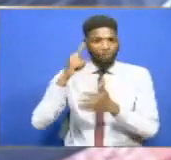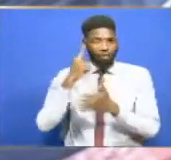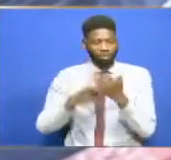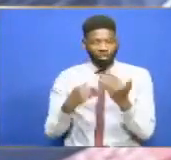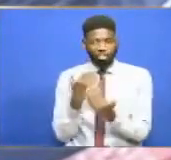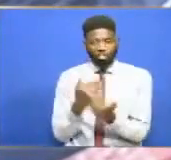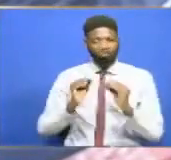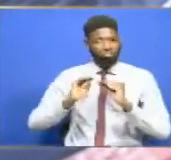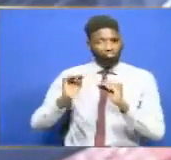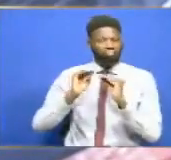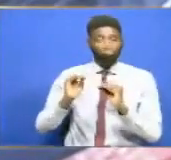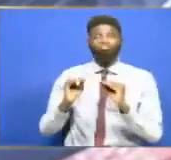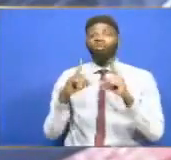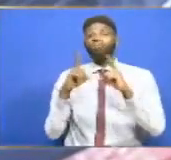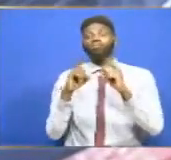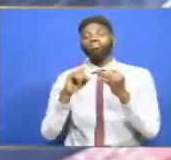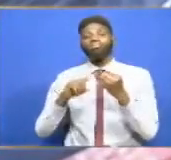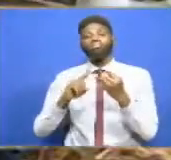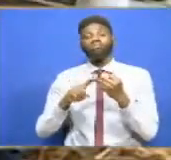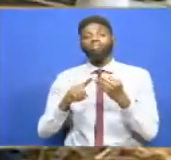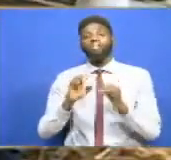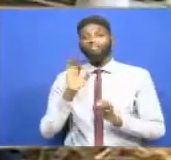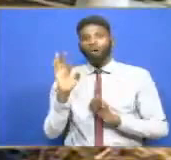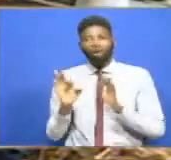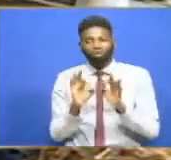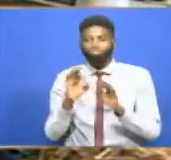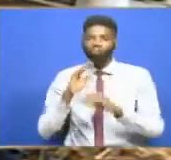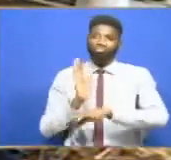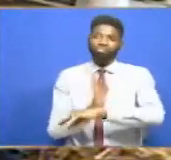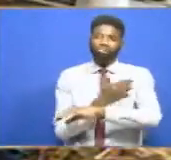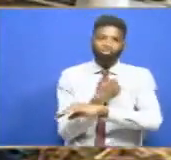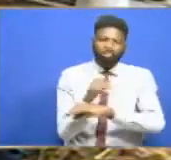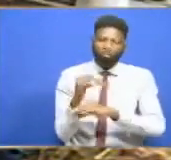music, gymnastics, and fashion.